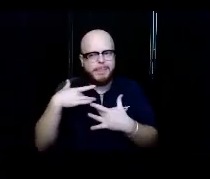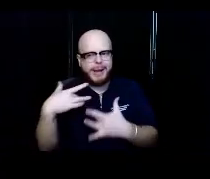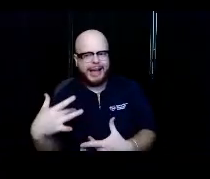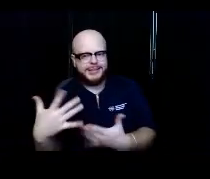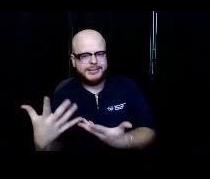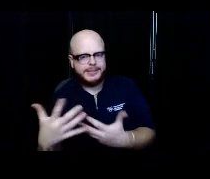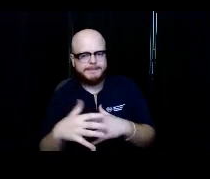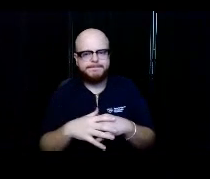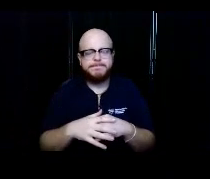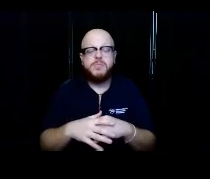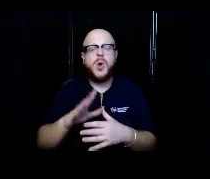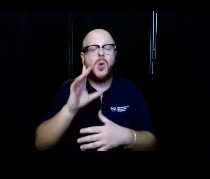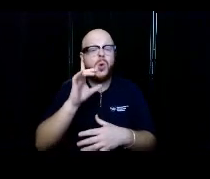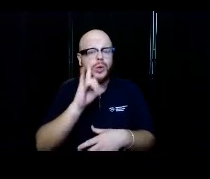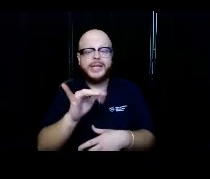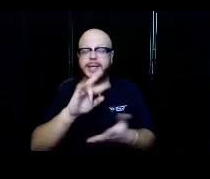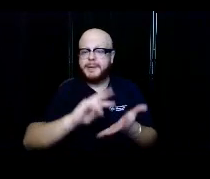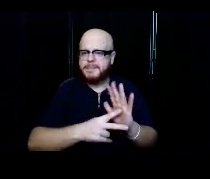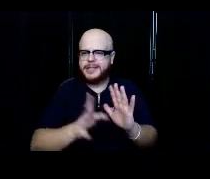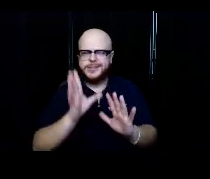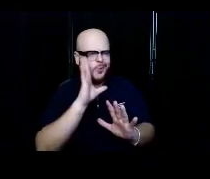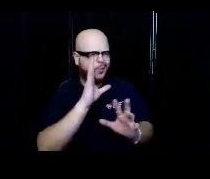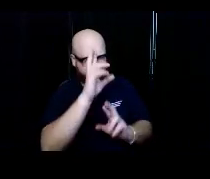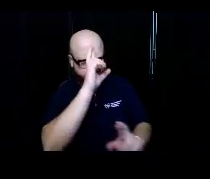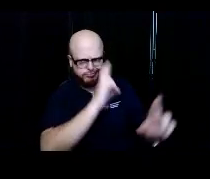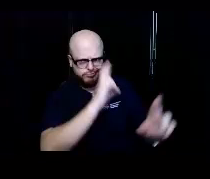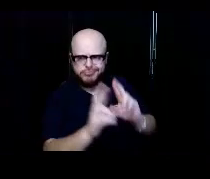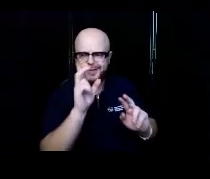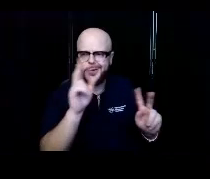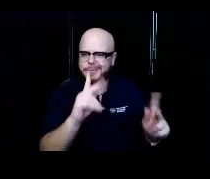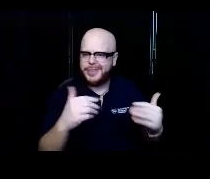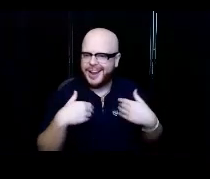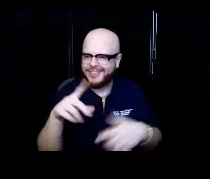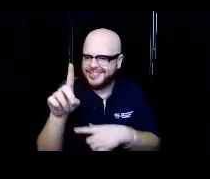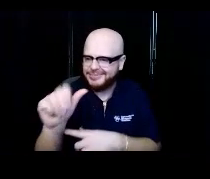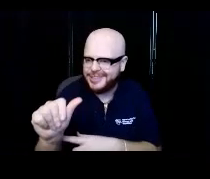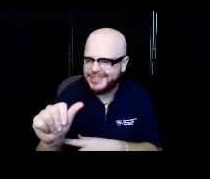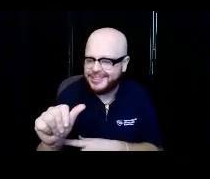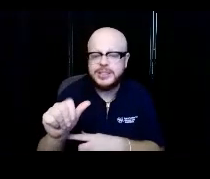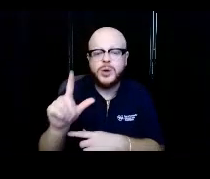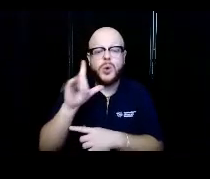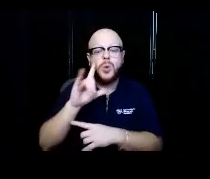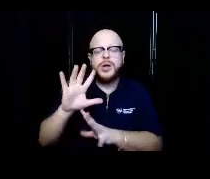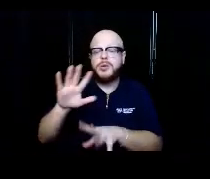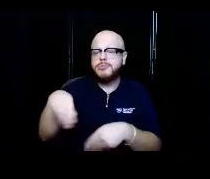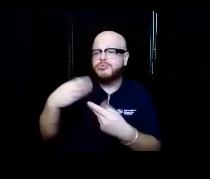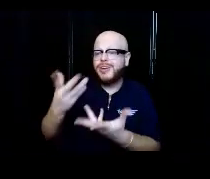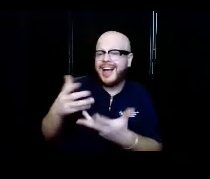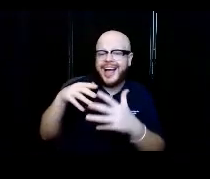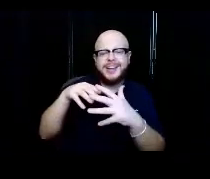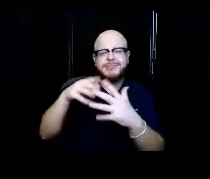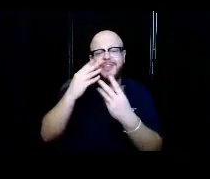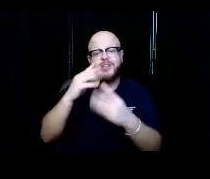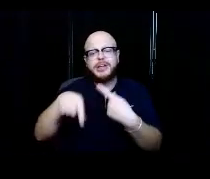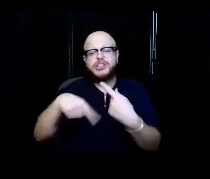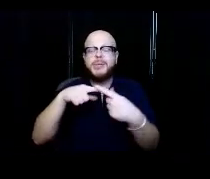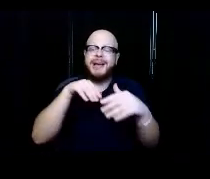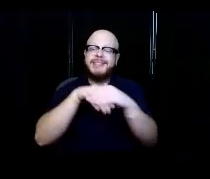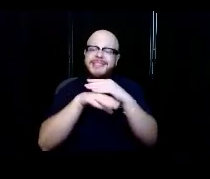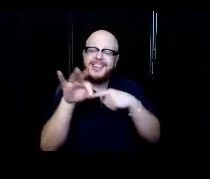disabilities, including information about accessibility features such as sensory spaces and tools, events and